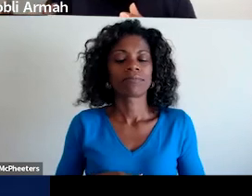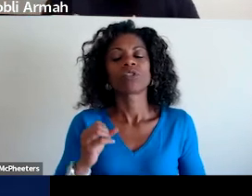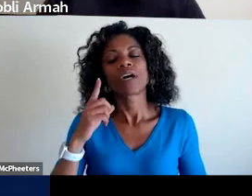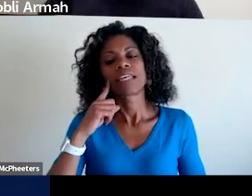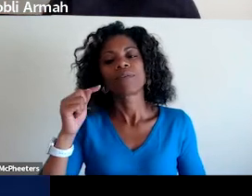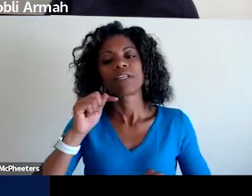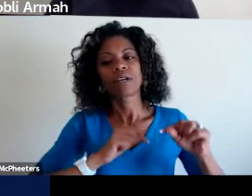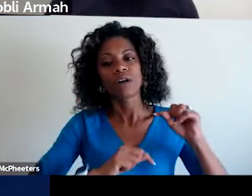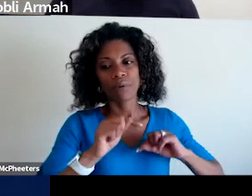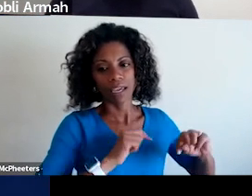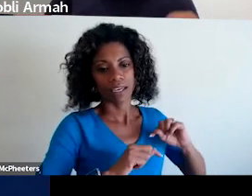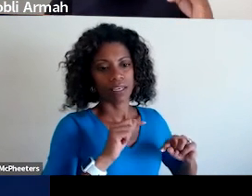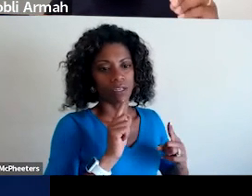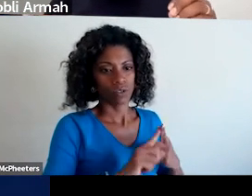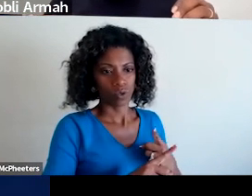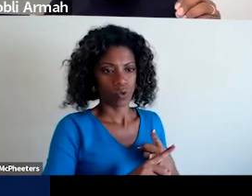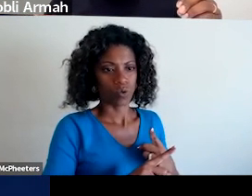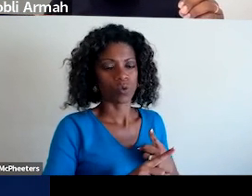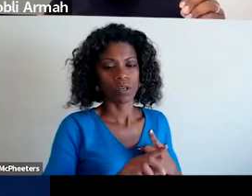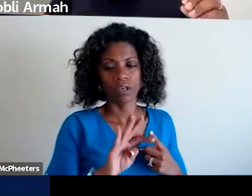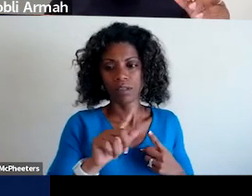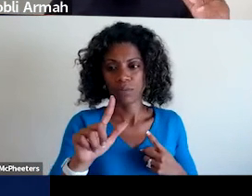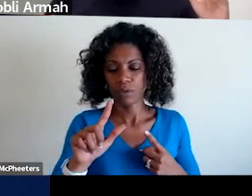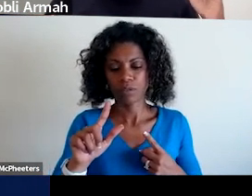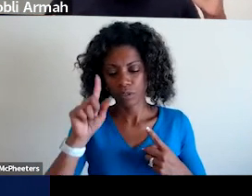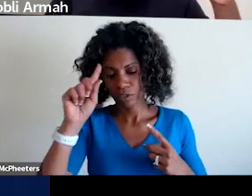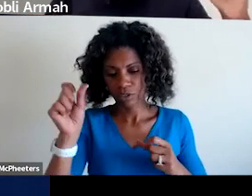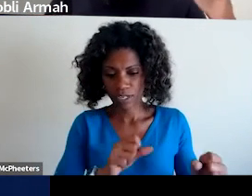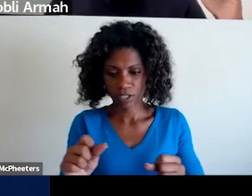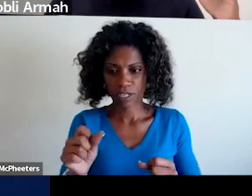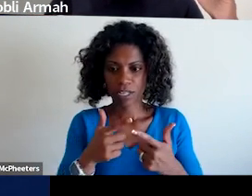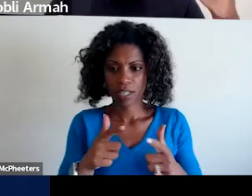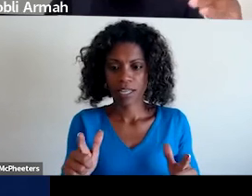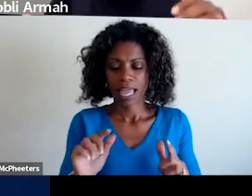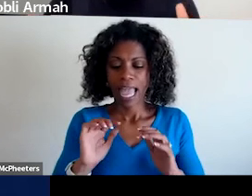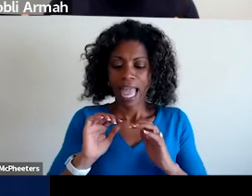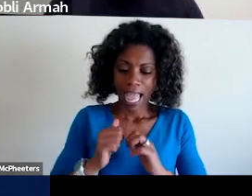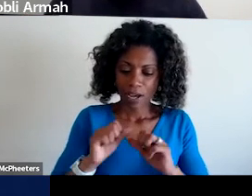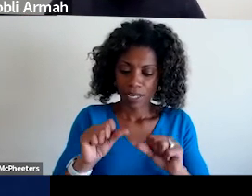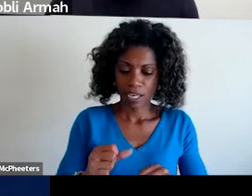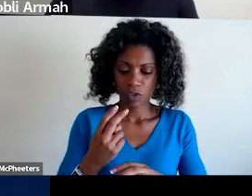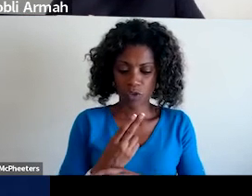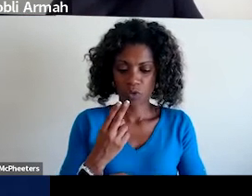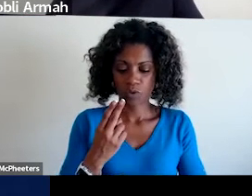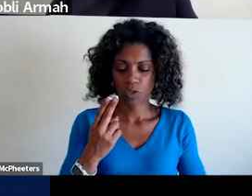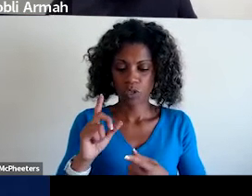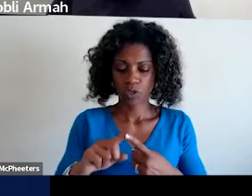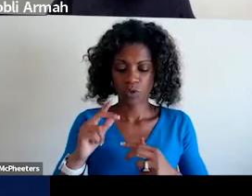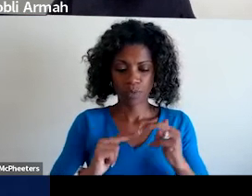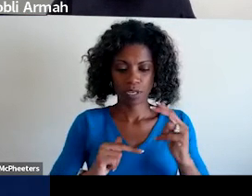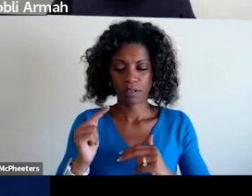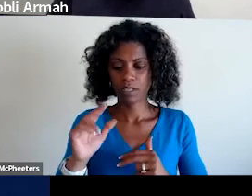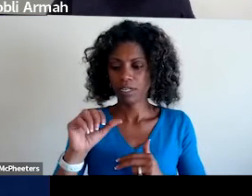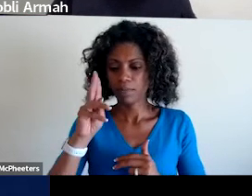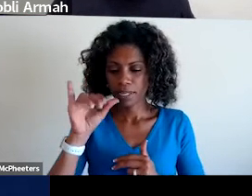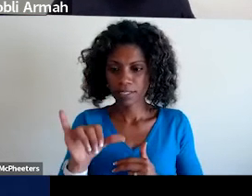to the growth strategy language. We need to go back to making folks figure out like how they can use this to build capacity and just not